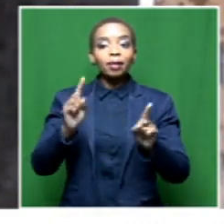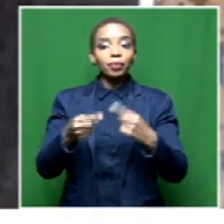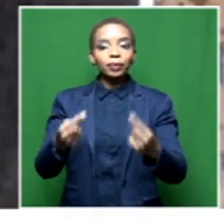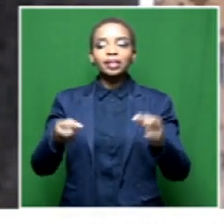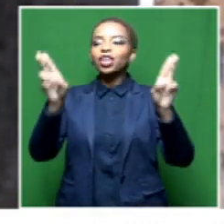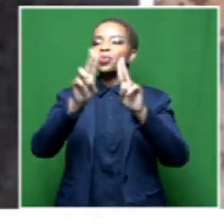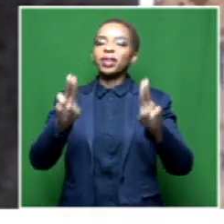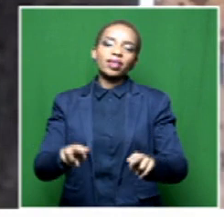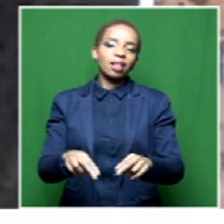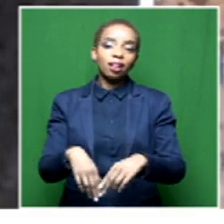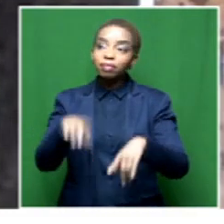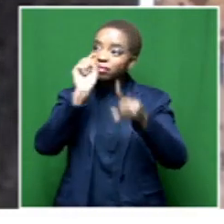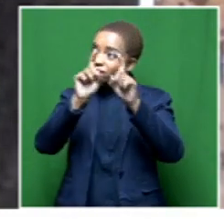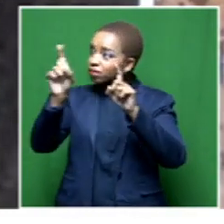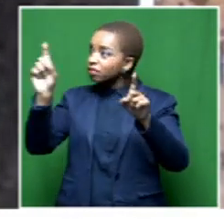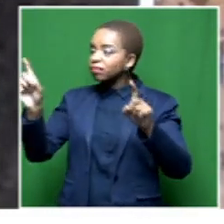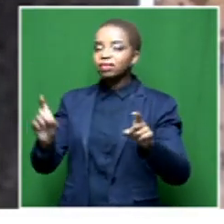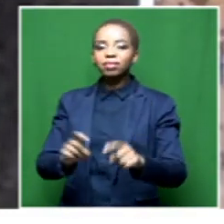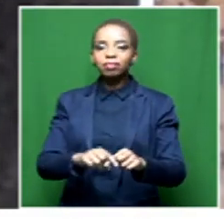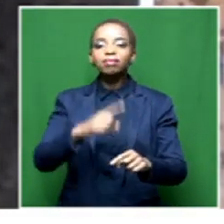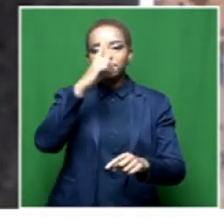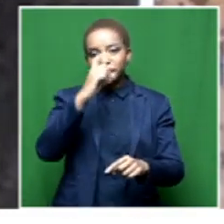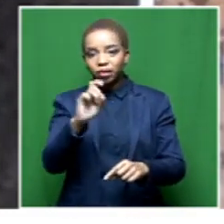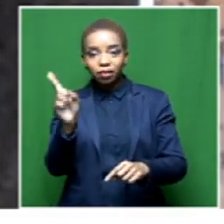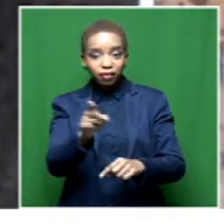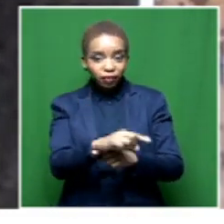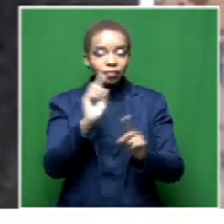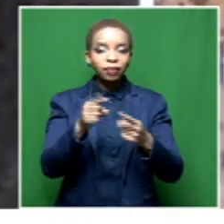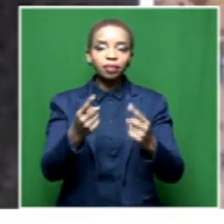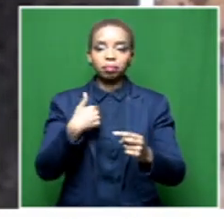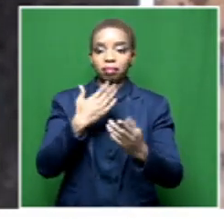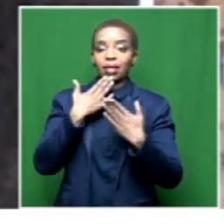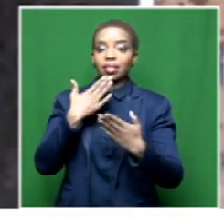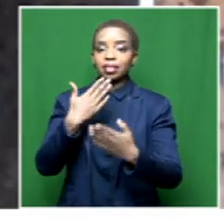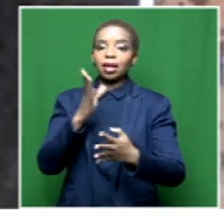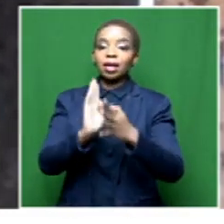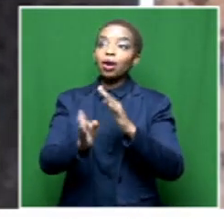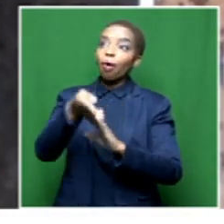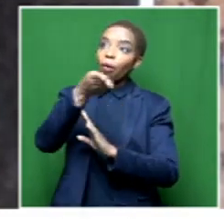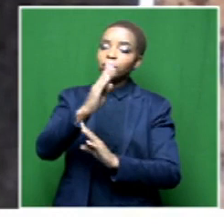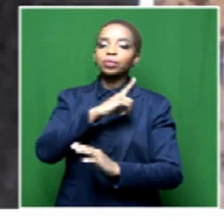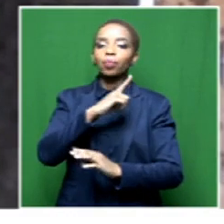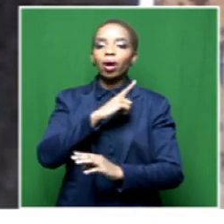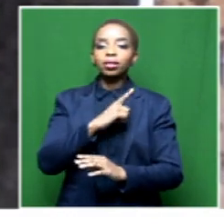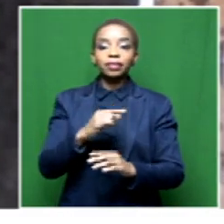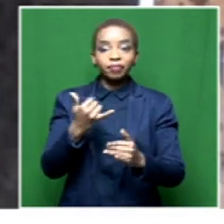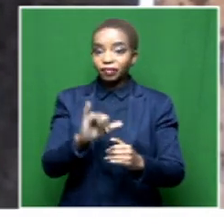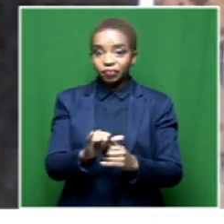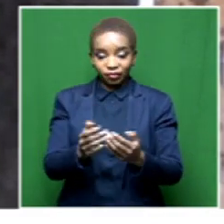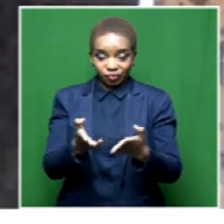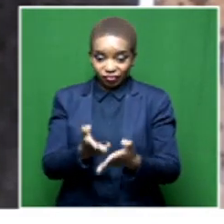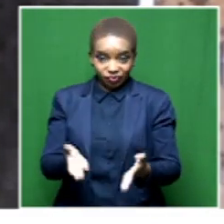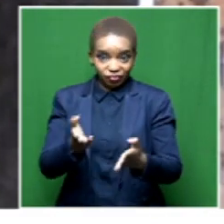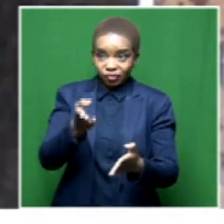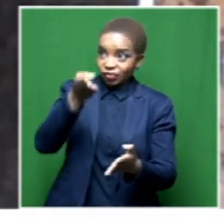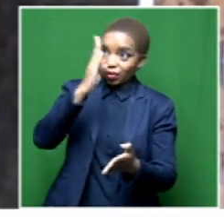world. Through it, it also brings me closer to my creator, gave me this talent, because without my creator, none of this would be possible. As much as I'd